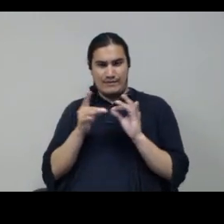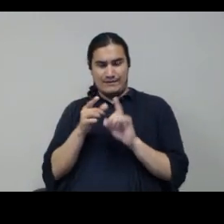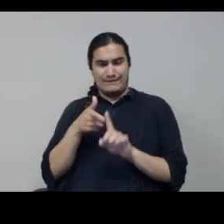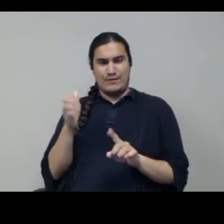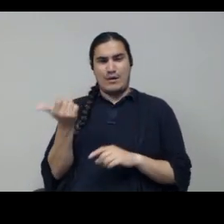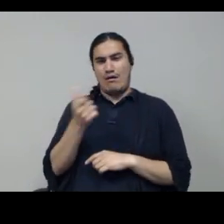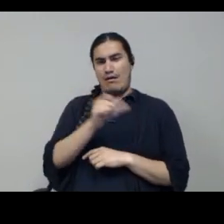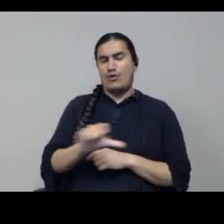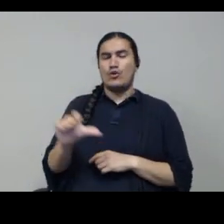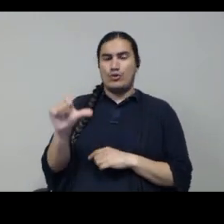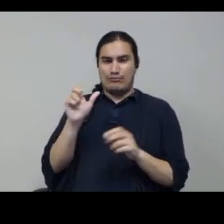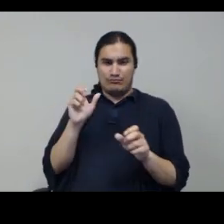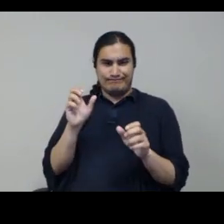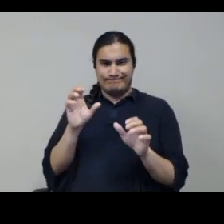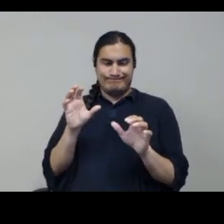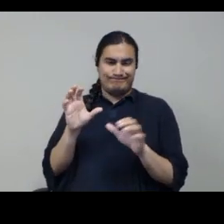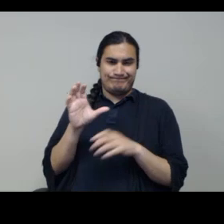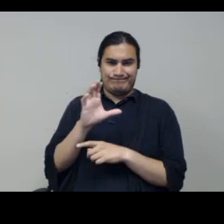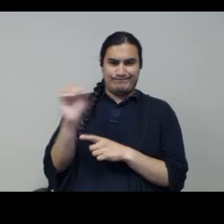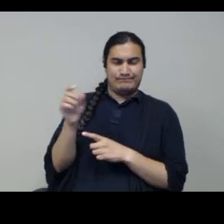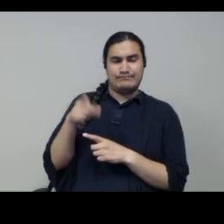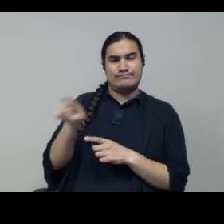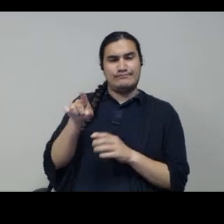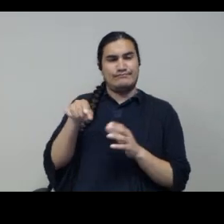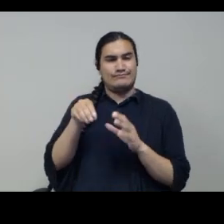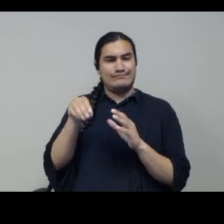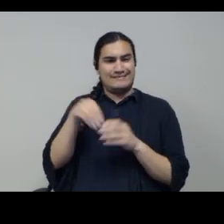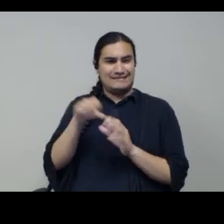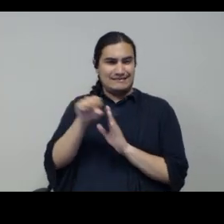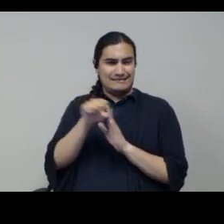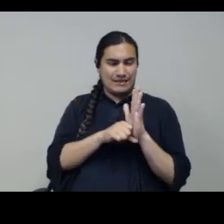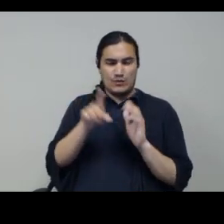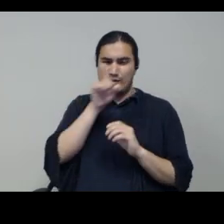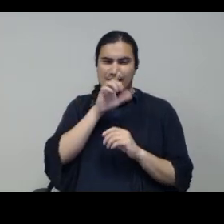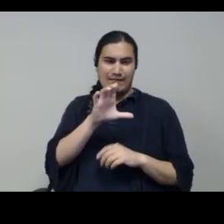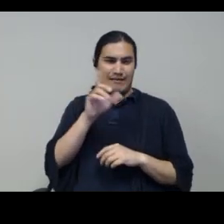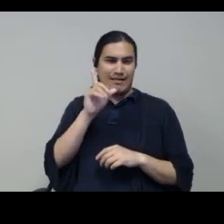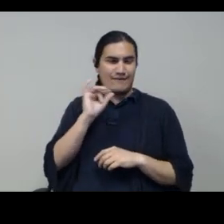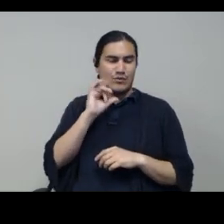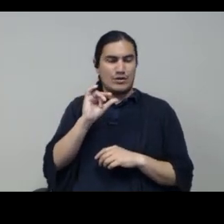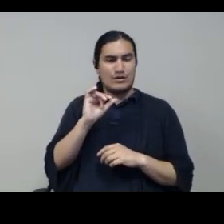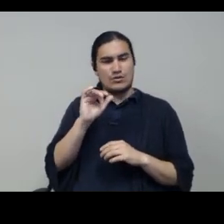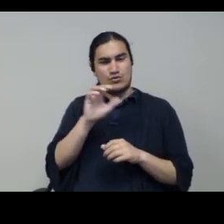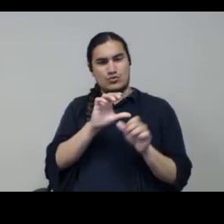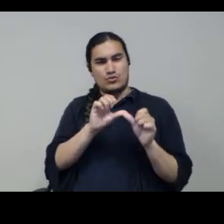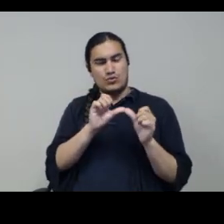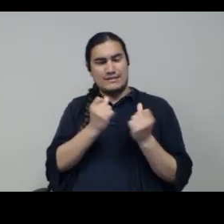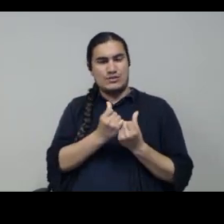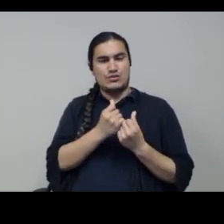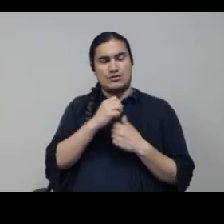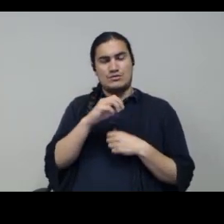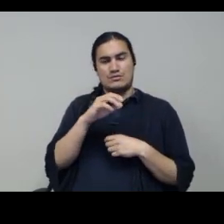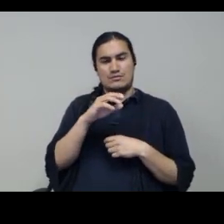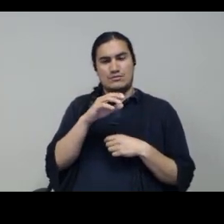other entities throughout the state, namely the California Association of Council of Governments, Orange County